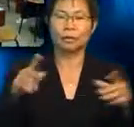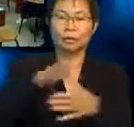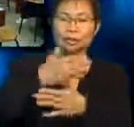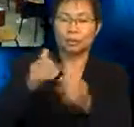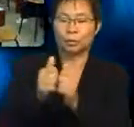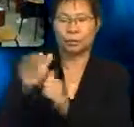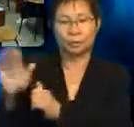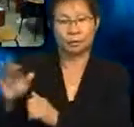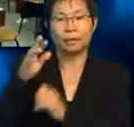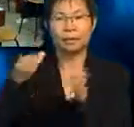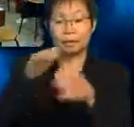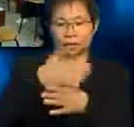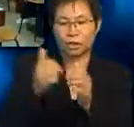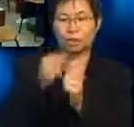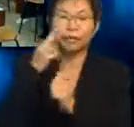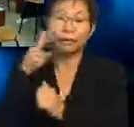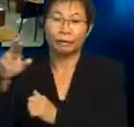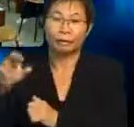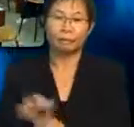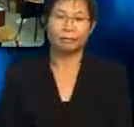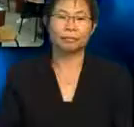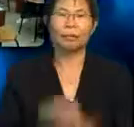Okay? You share with her.